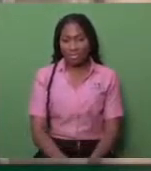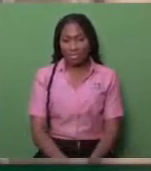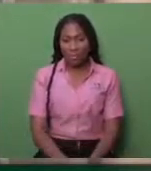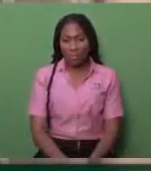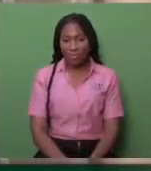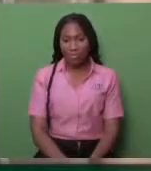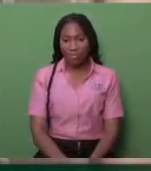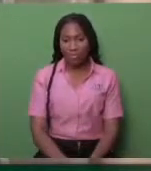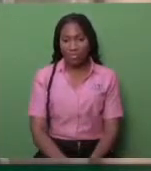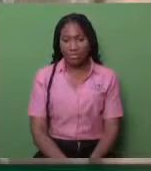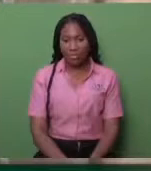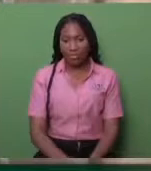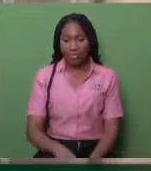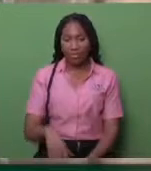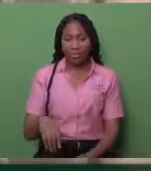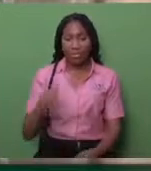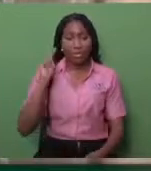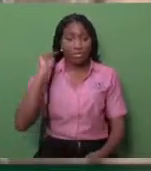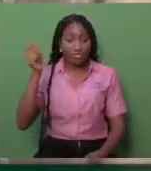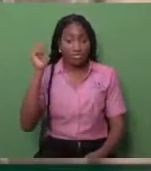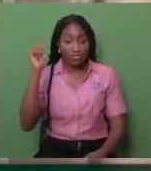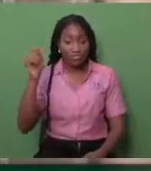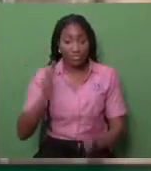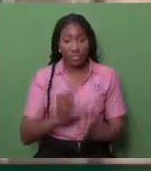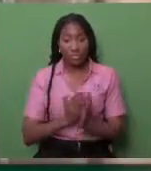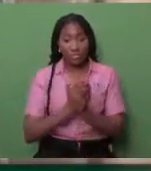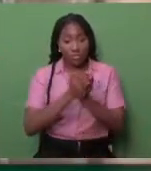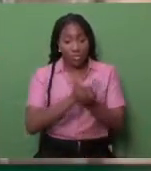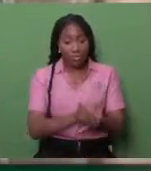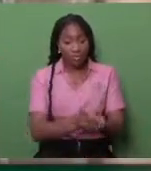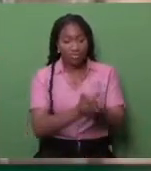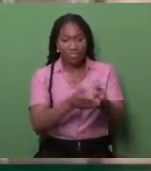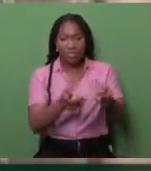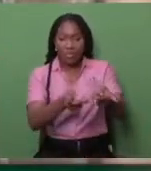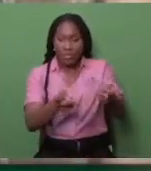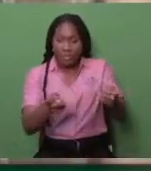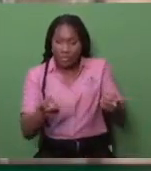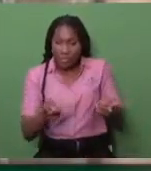Plymouth International Cruise Ship Marina Complex.